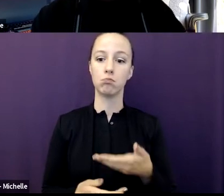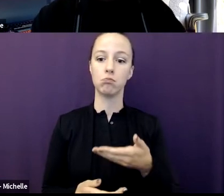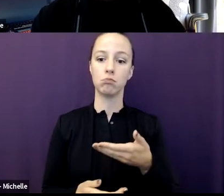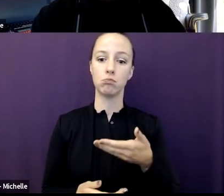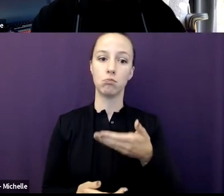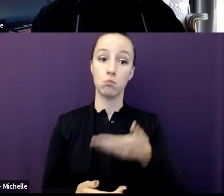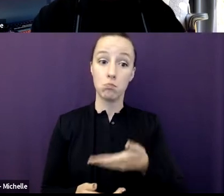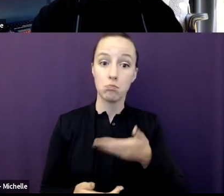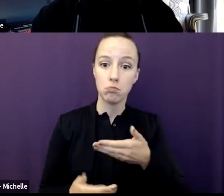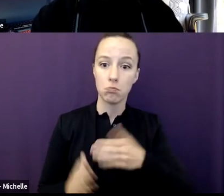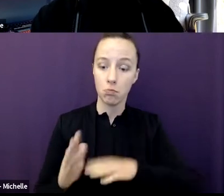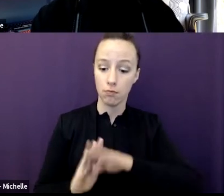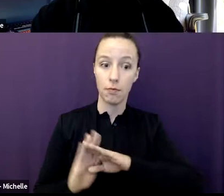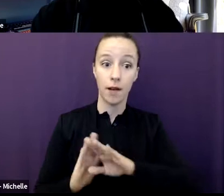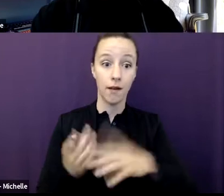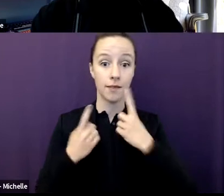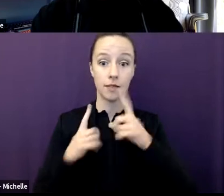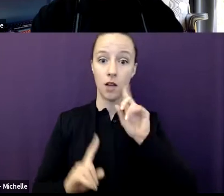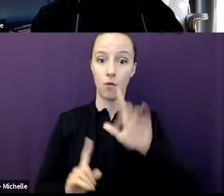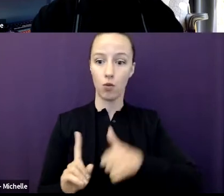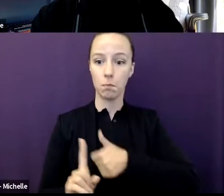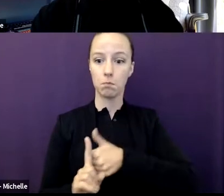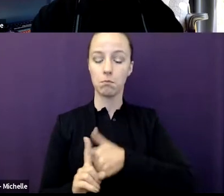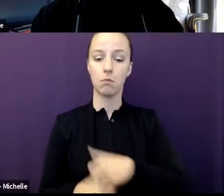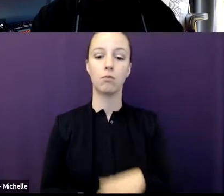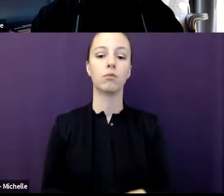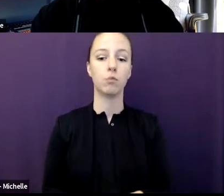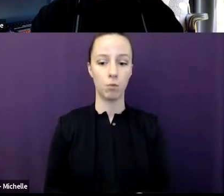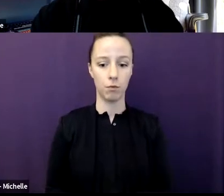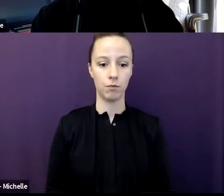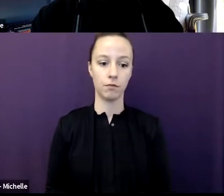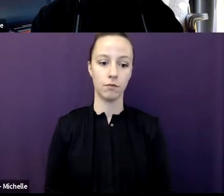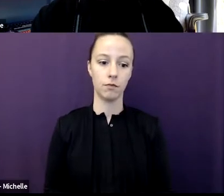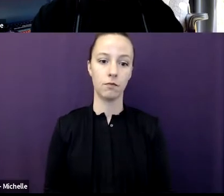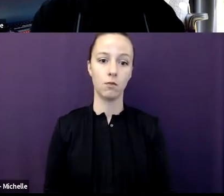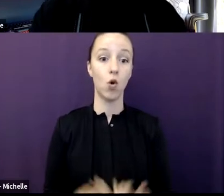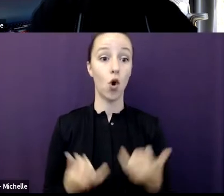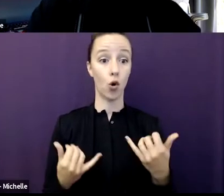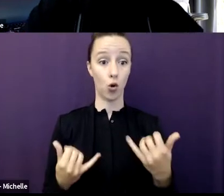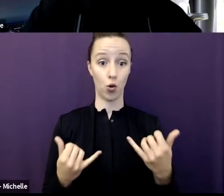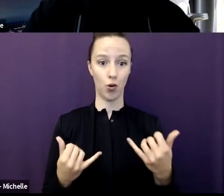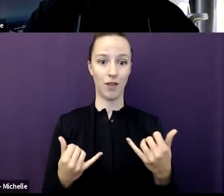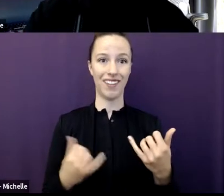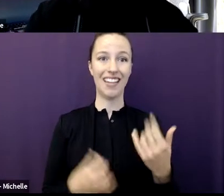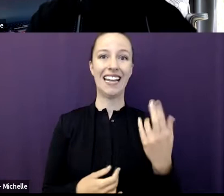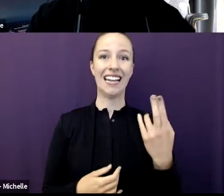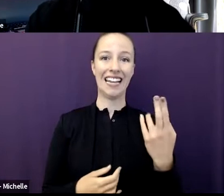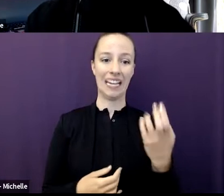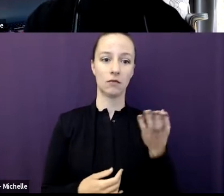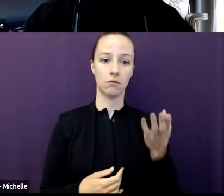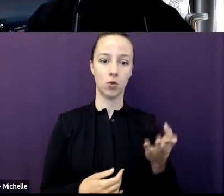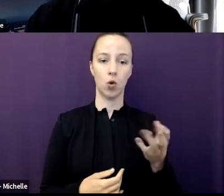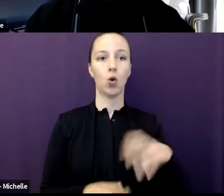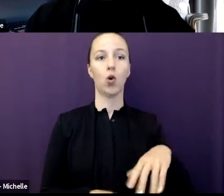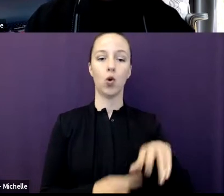of success for himself. He is currently at UC Long Beach, and